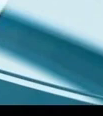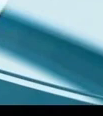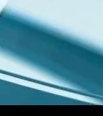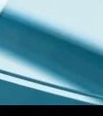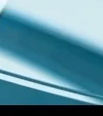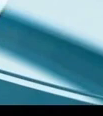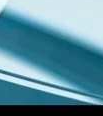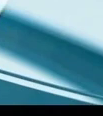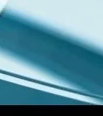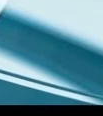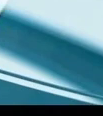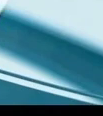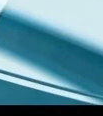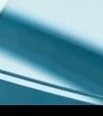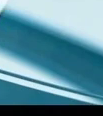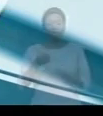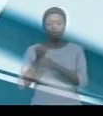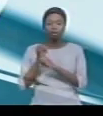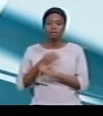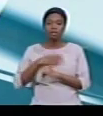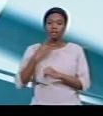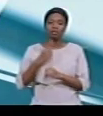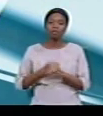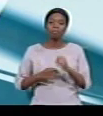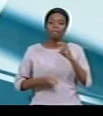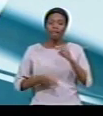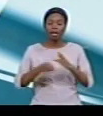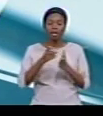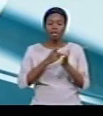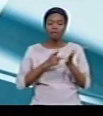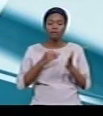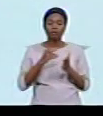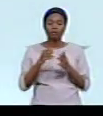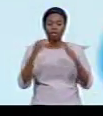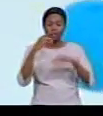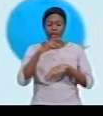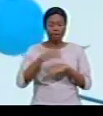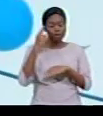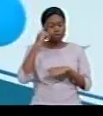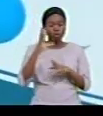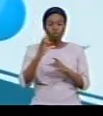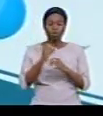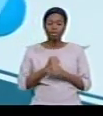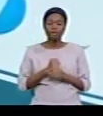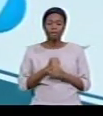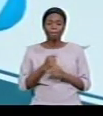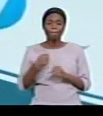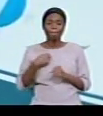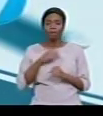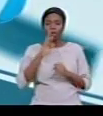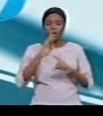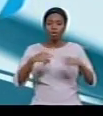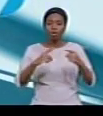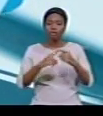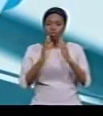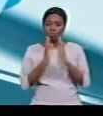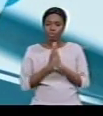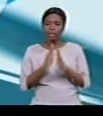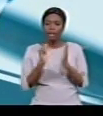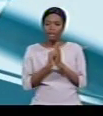inheritance, and the utmost part of the earth for thy possession. We are going to pray that this